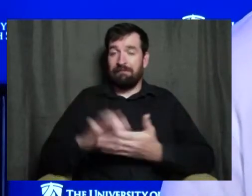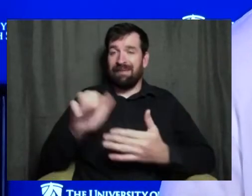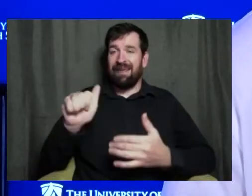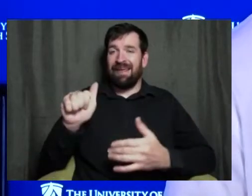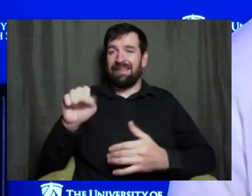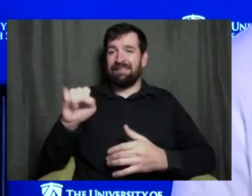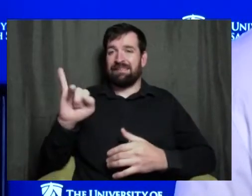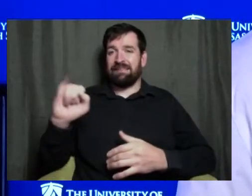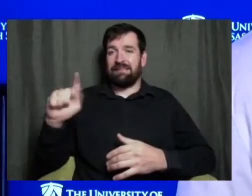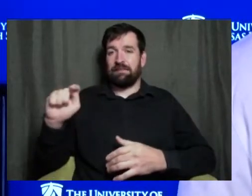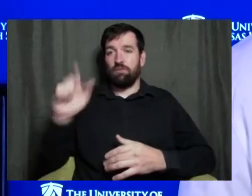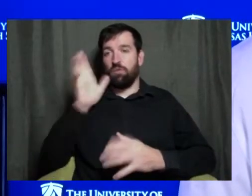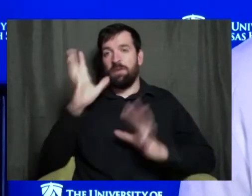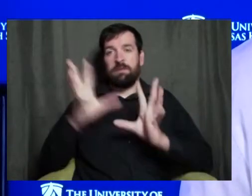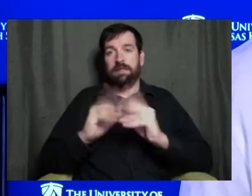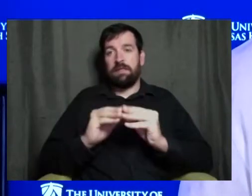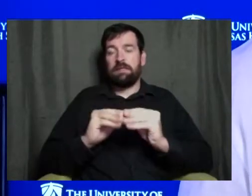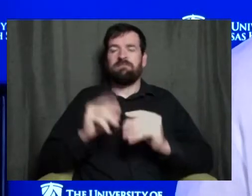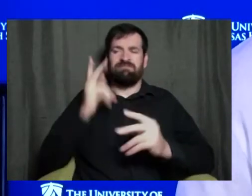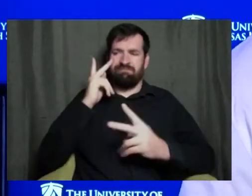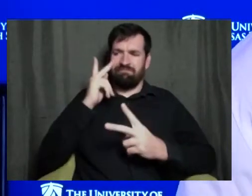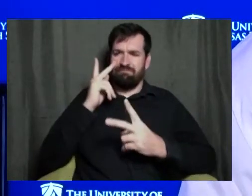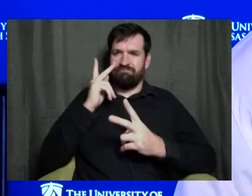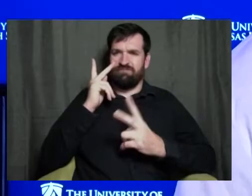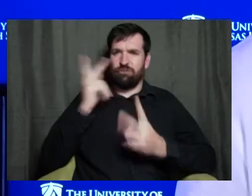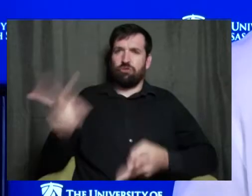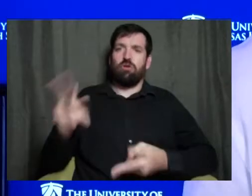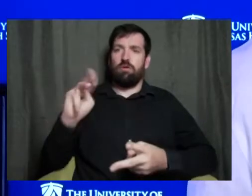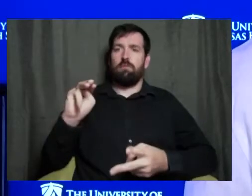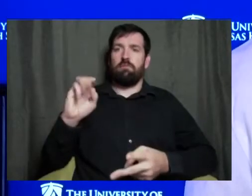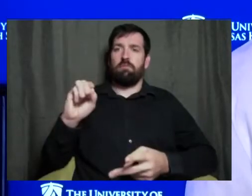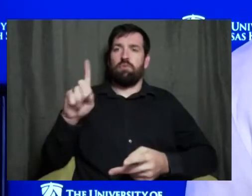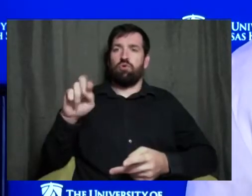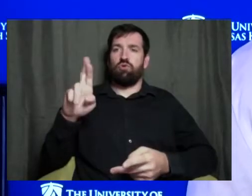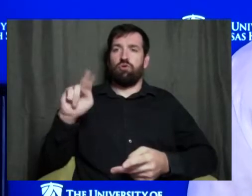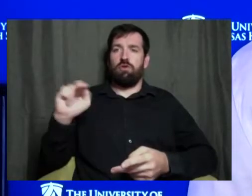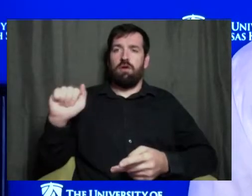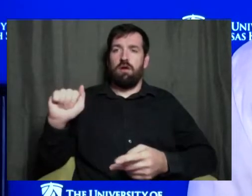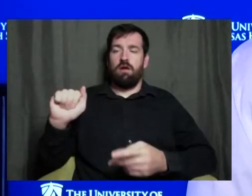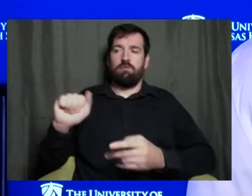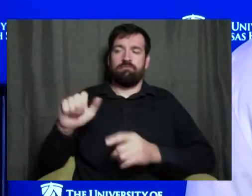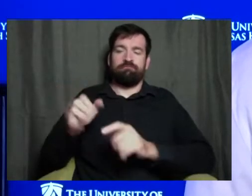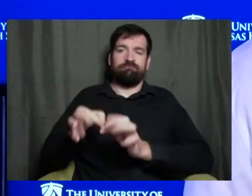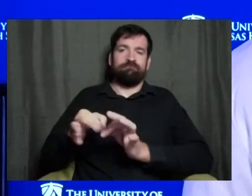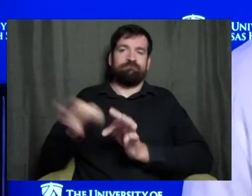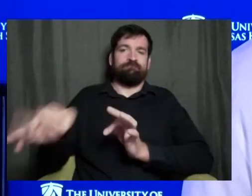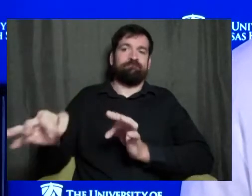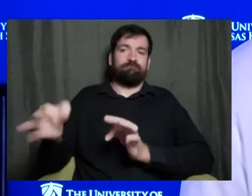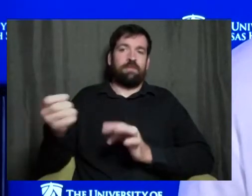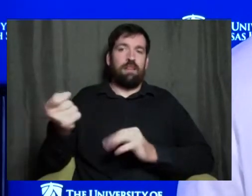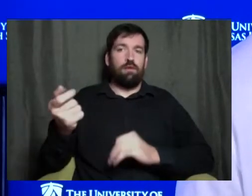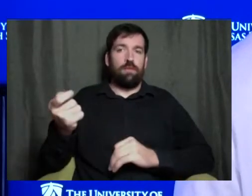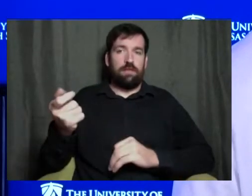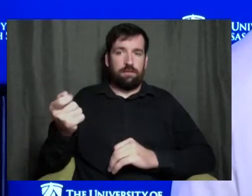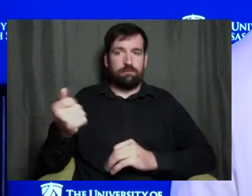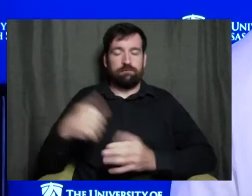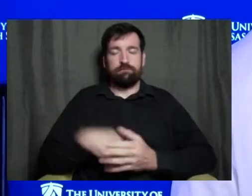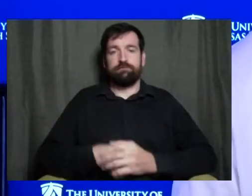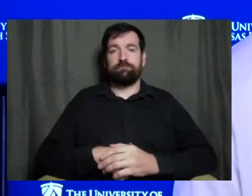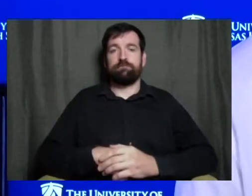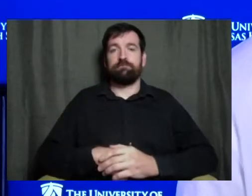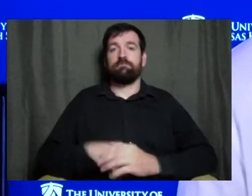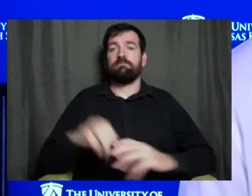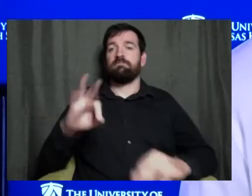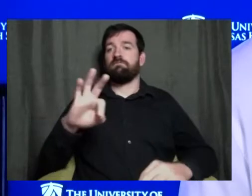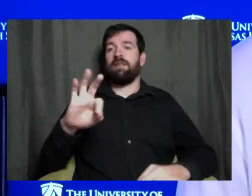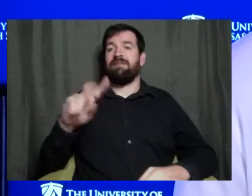soon. I just saw a headline today that Moderna is kind of pushing theirs back a little bit. So I think the FDA is looking for